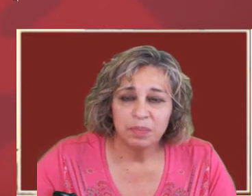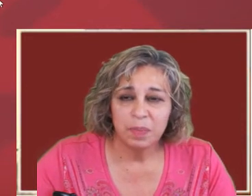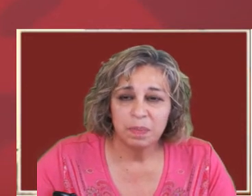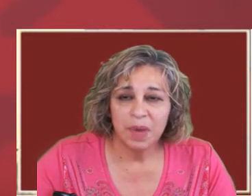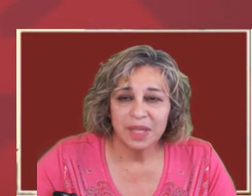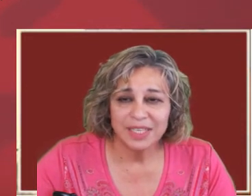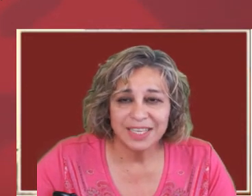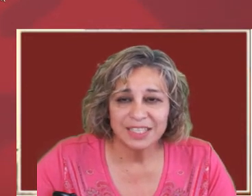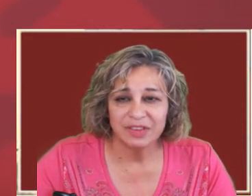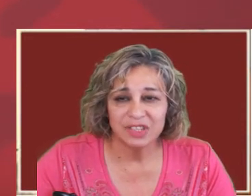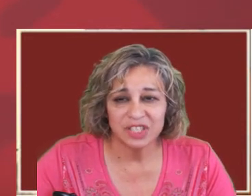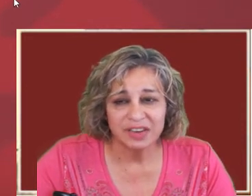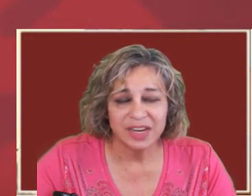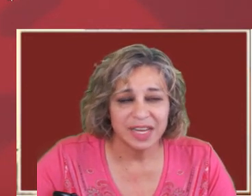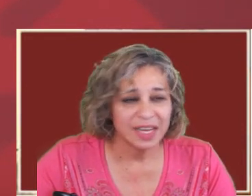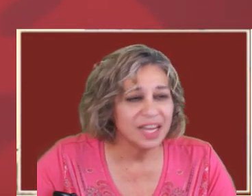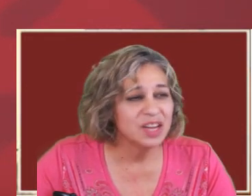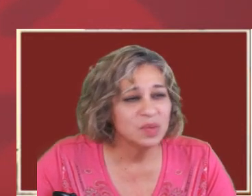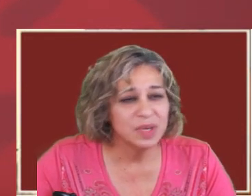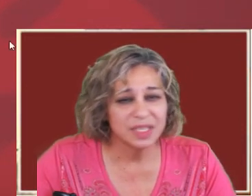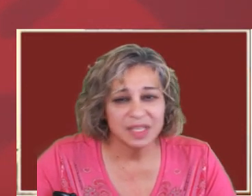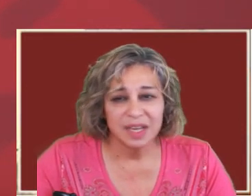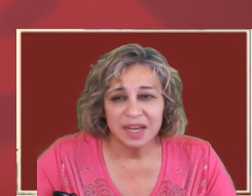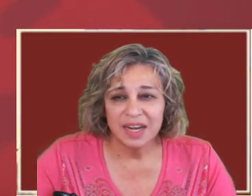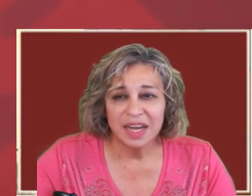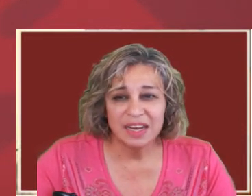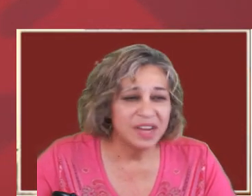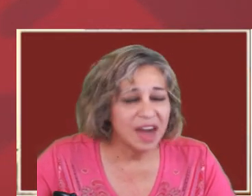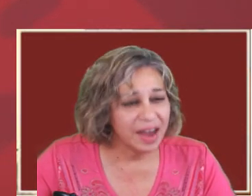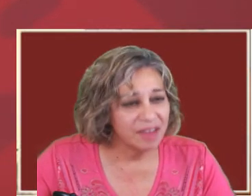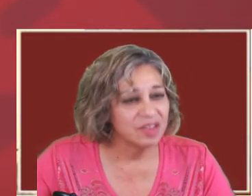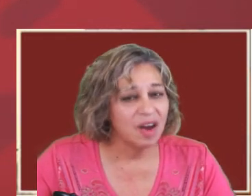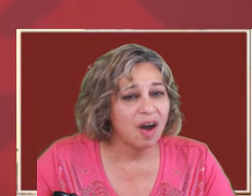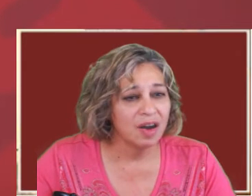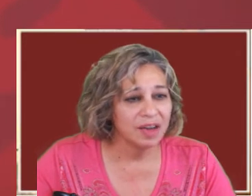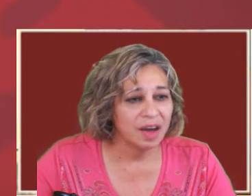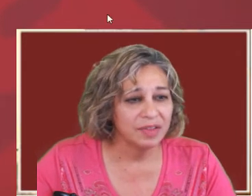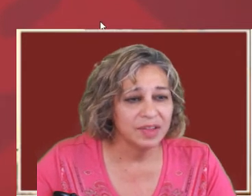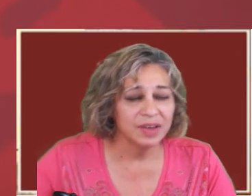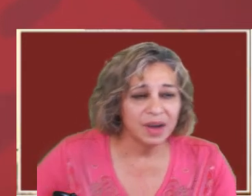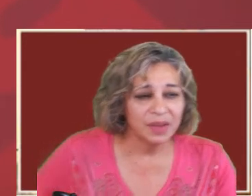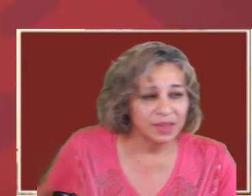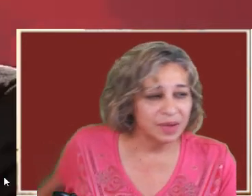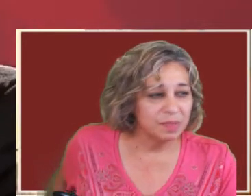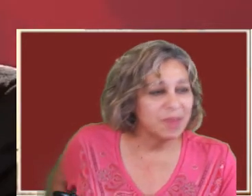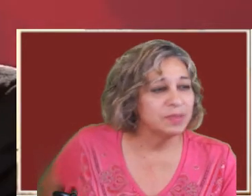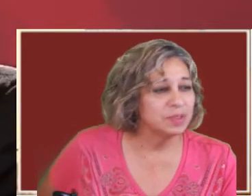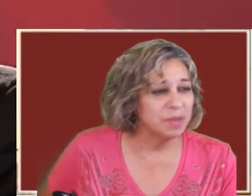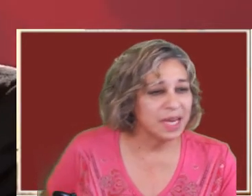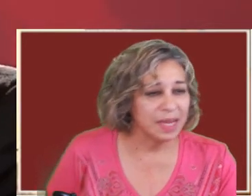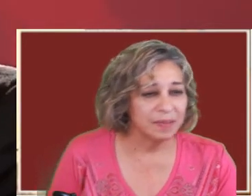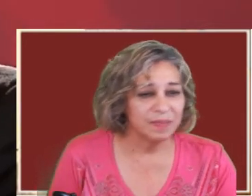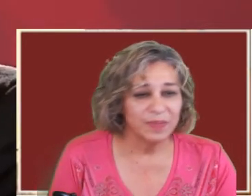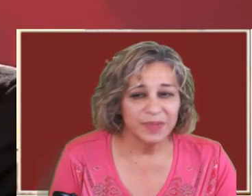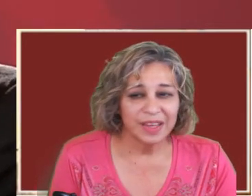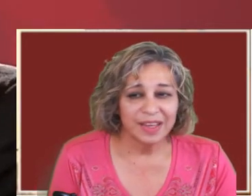the politics of austerity. In other words, not living high on the hog on the people's